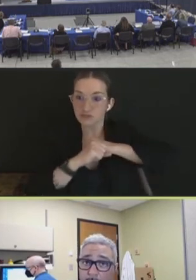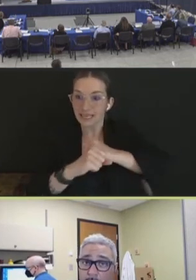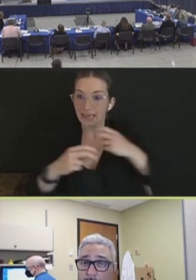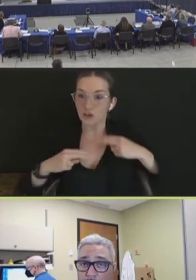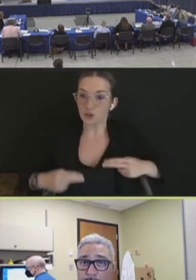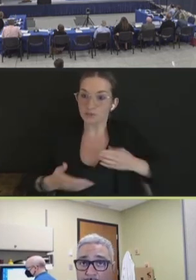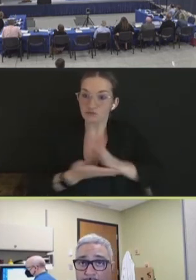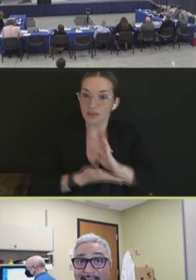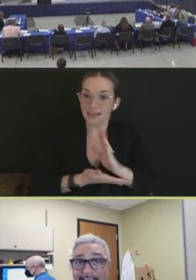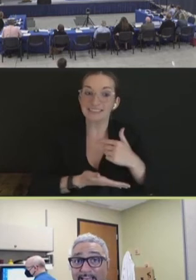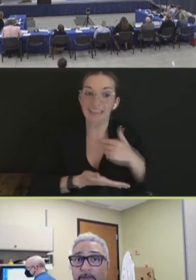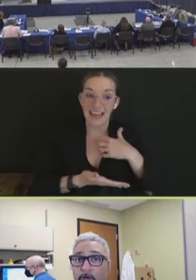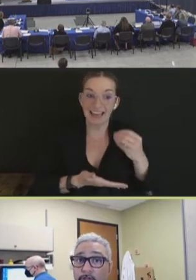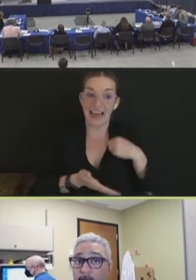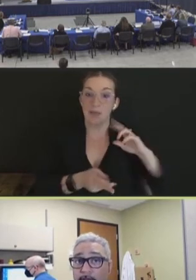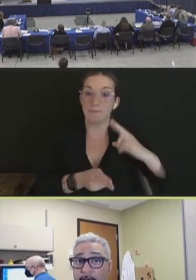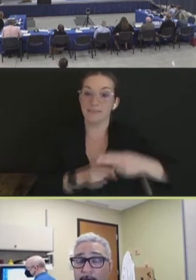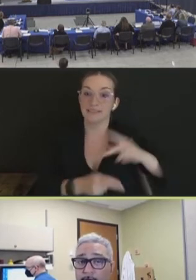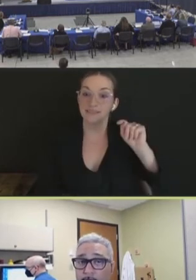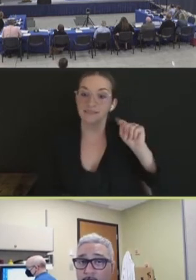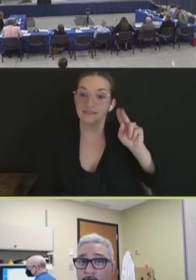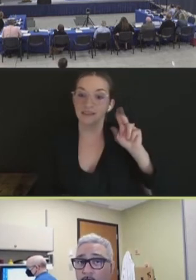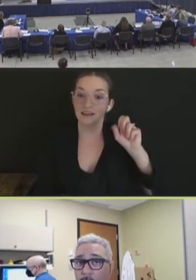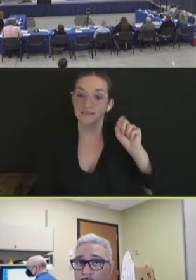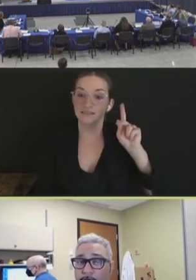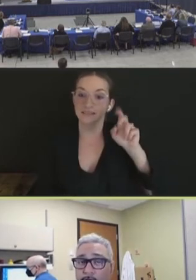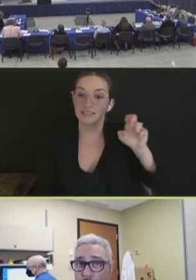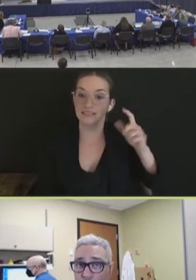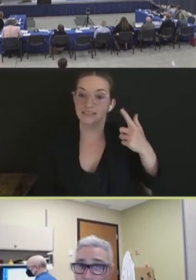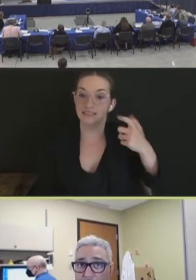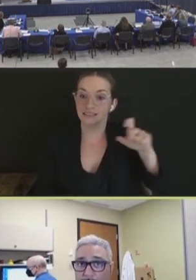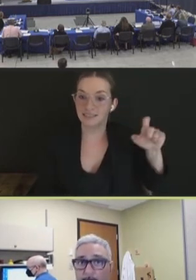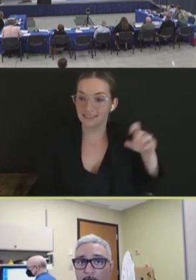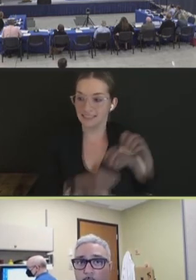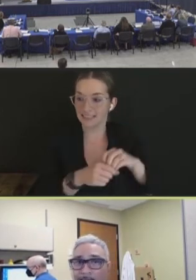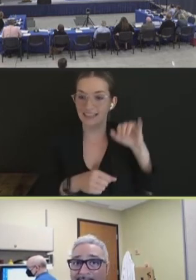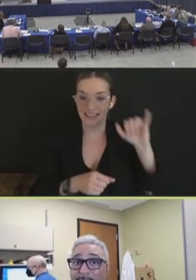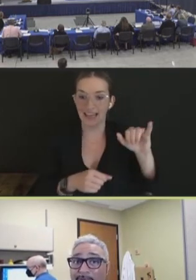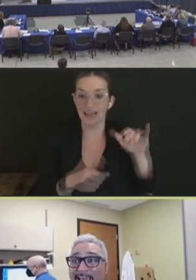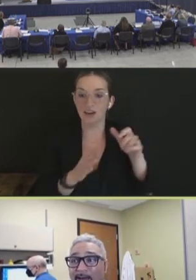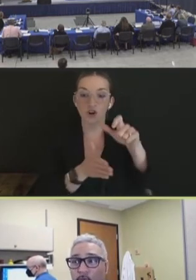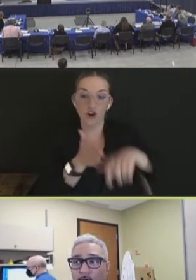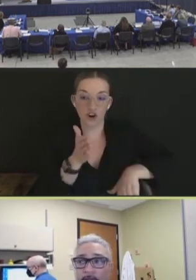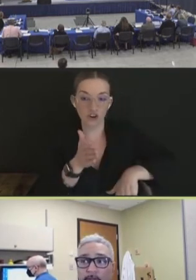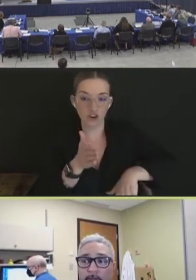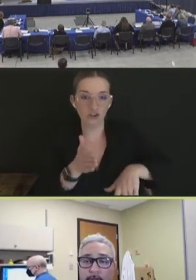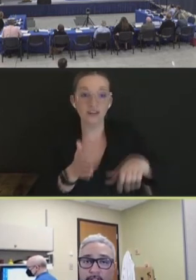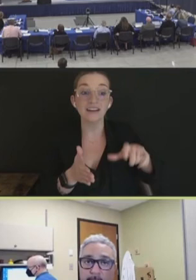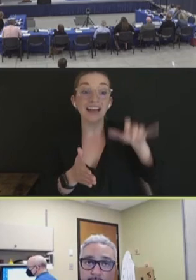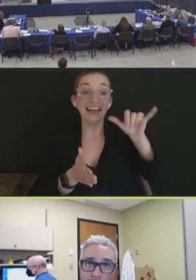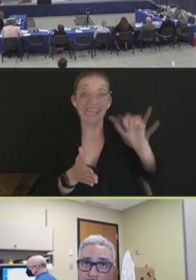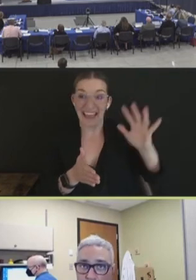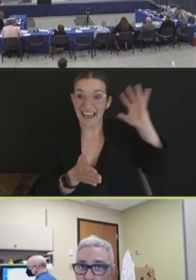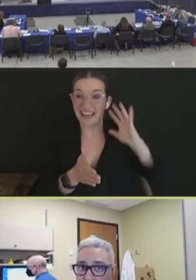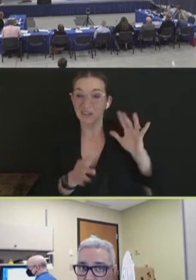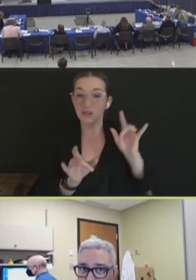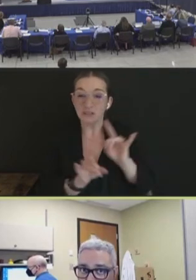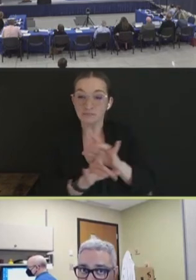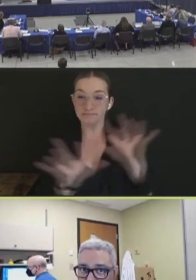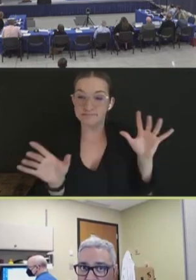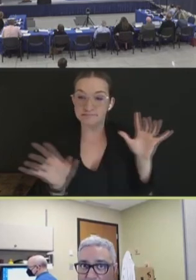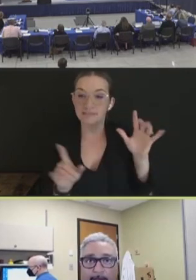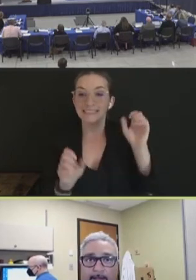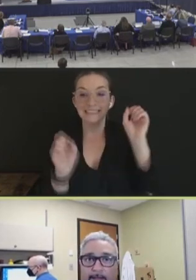in that article to explain, even though Tuskegee was a huge research atrocity, what happened when the Associated Press reported on